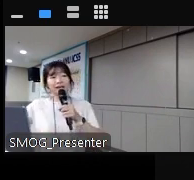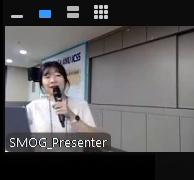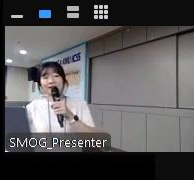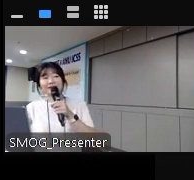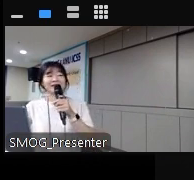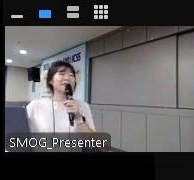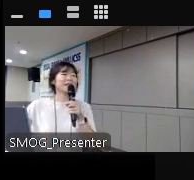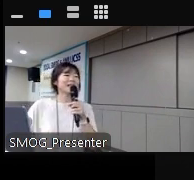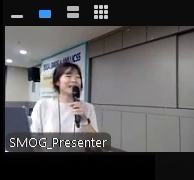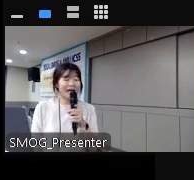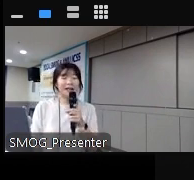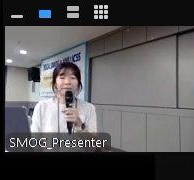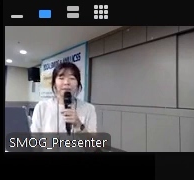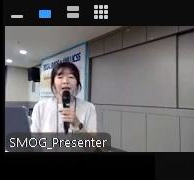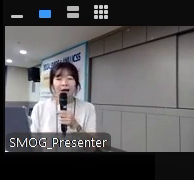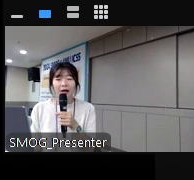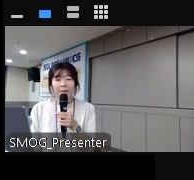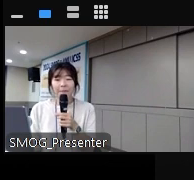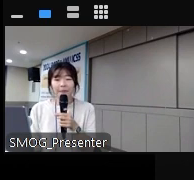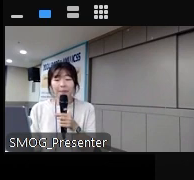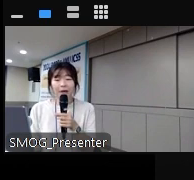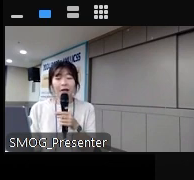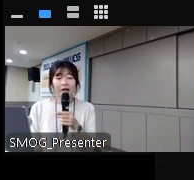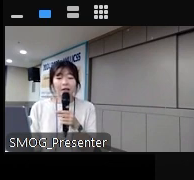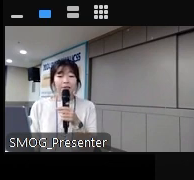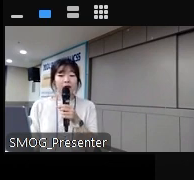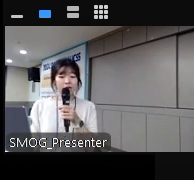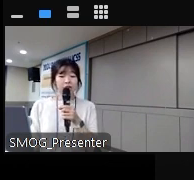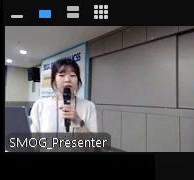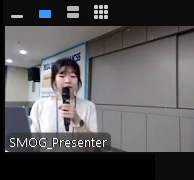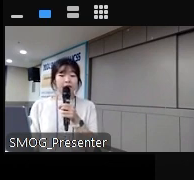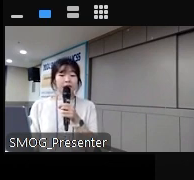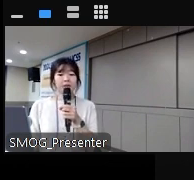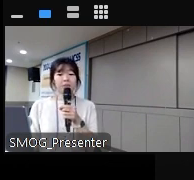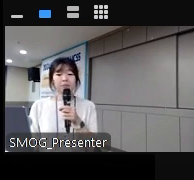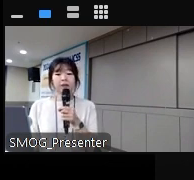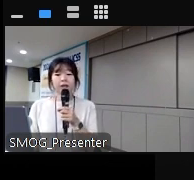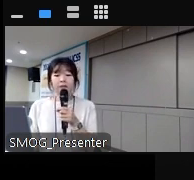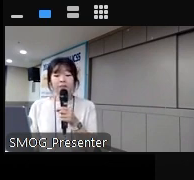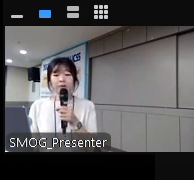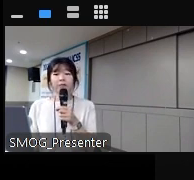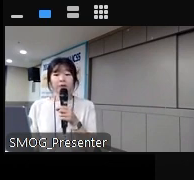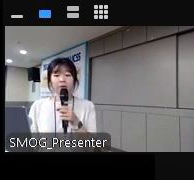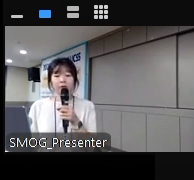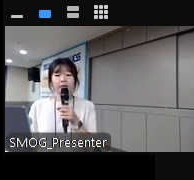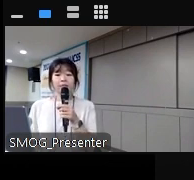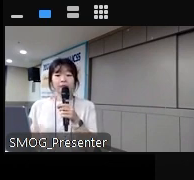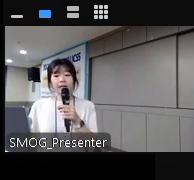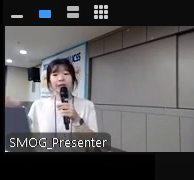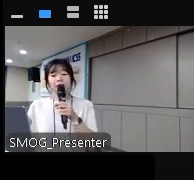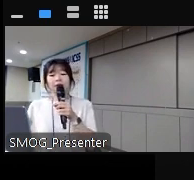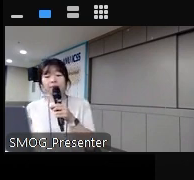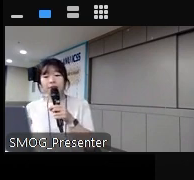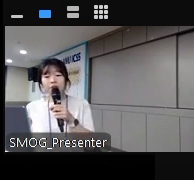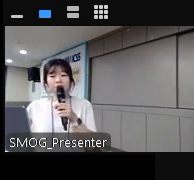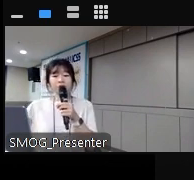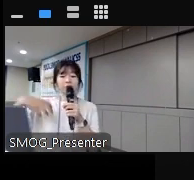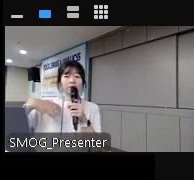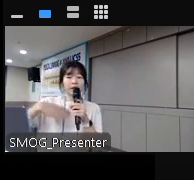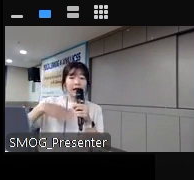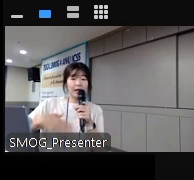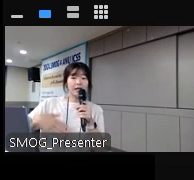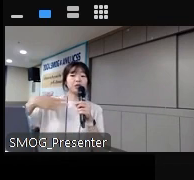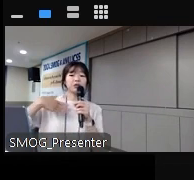like this, or something like that. But demonstratives really seem to play an important role in bringing the depiction